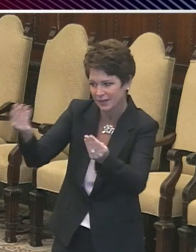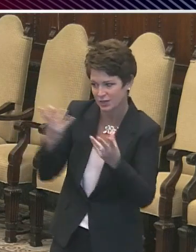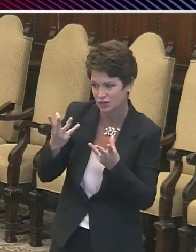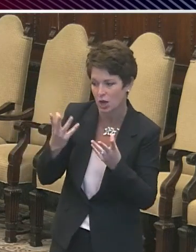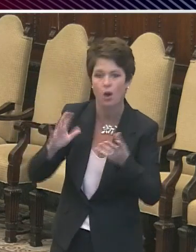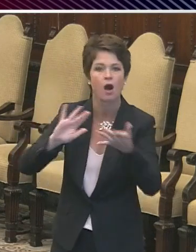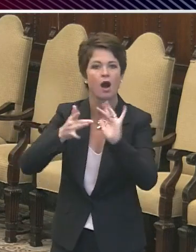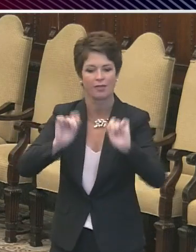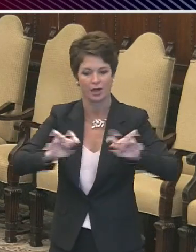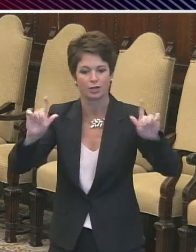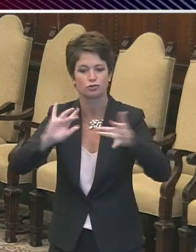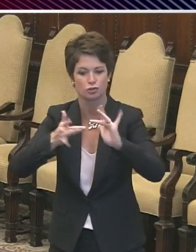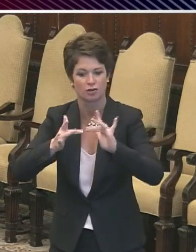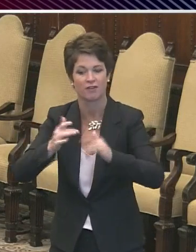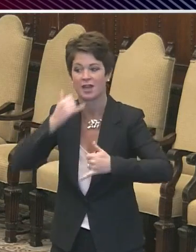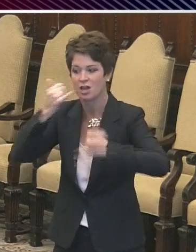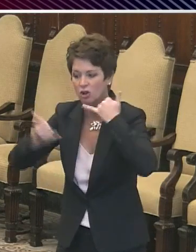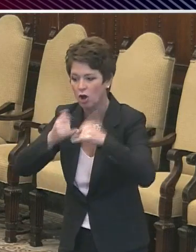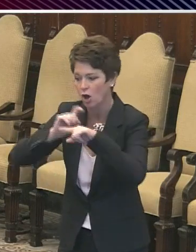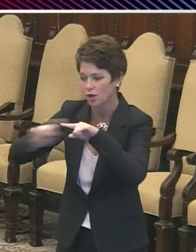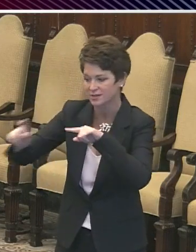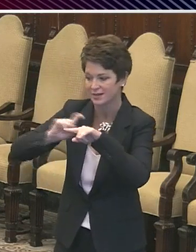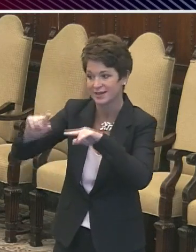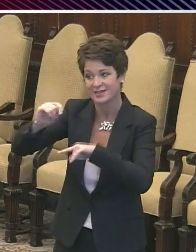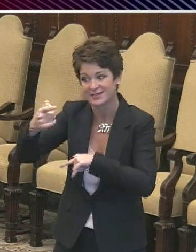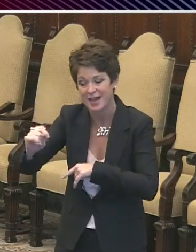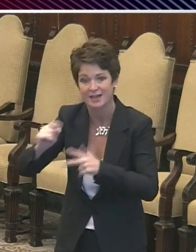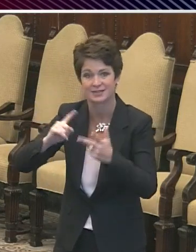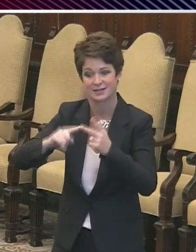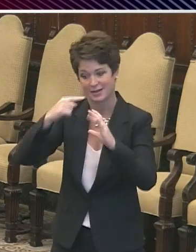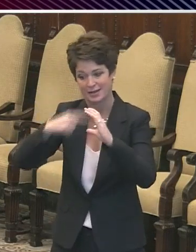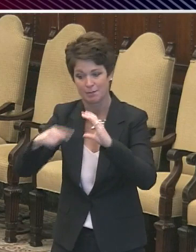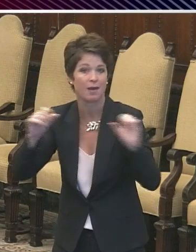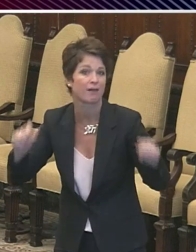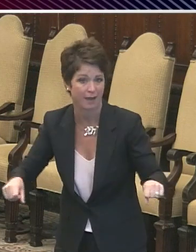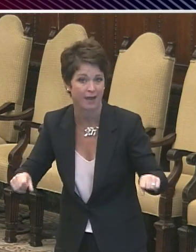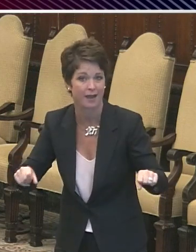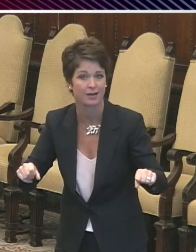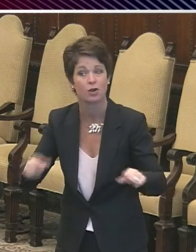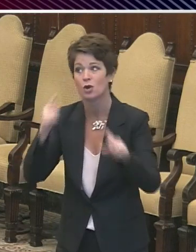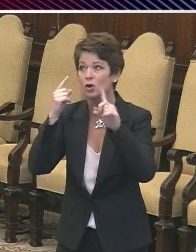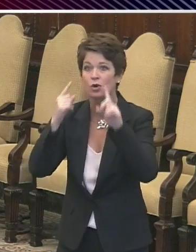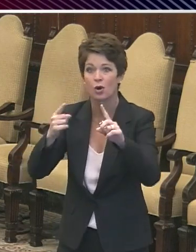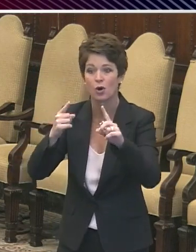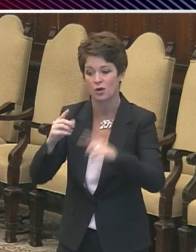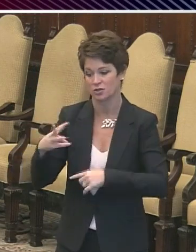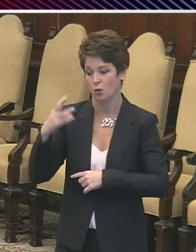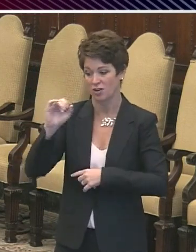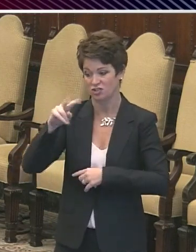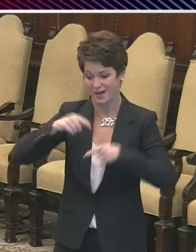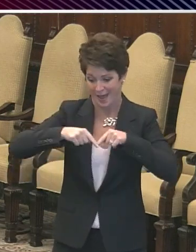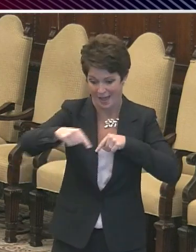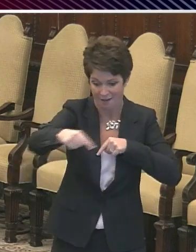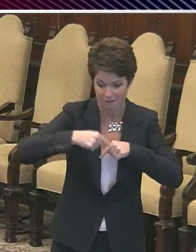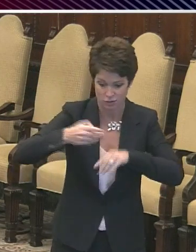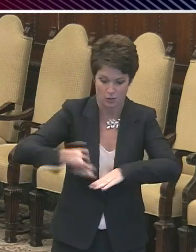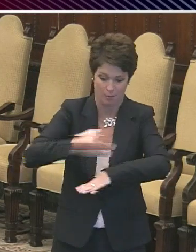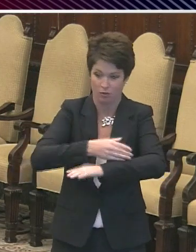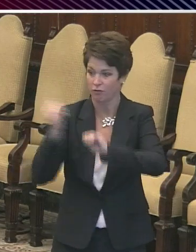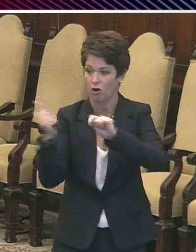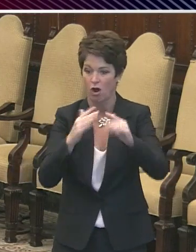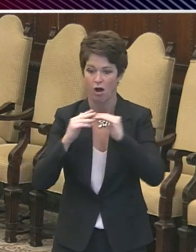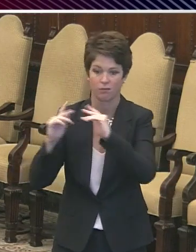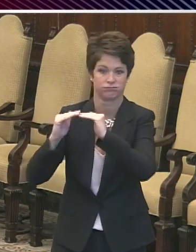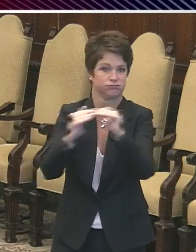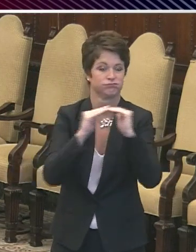an online survey, phone calls, text messages, email, and direct mail. Our goal is to improve Washington Avenue for everyone. That